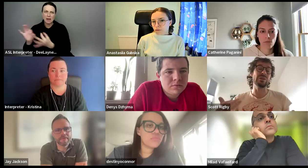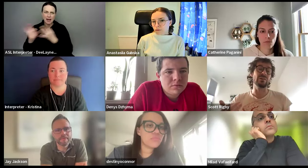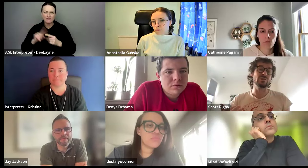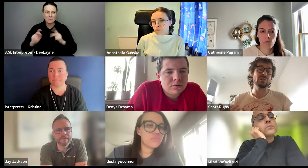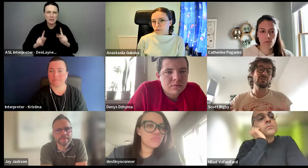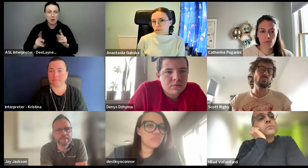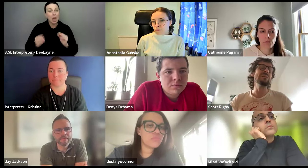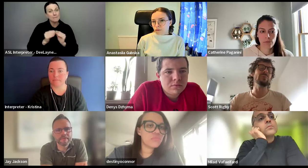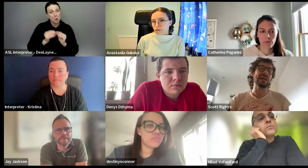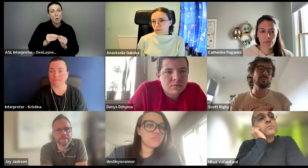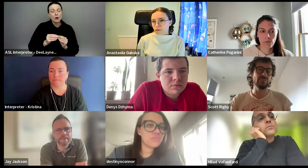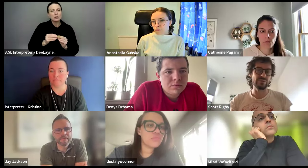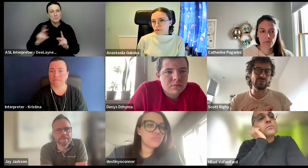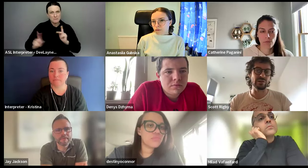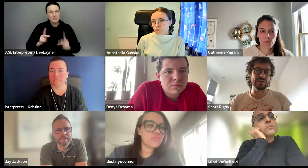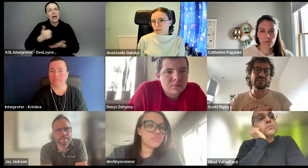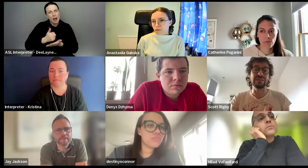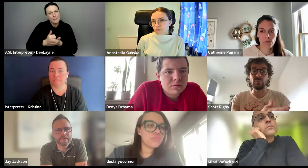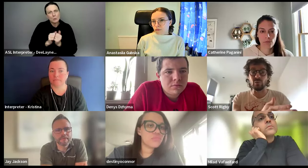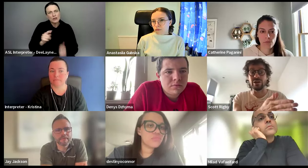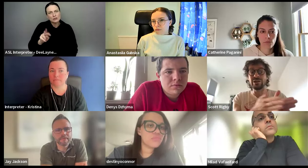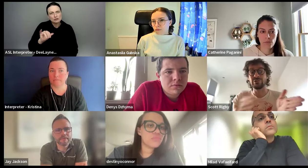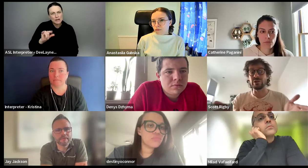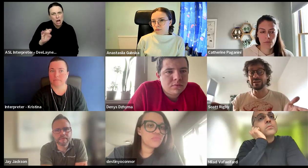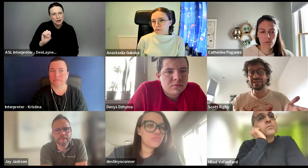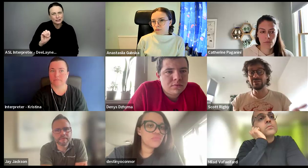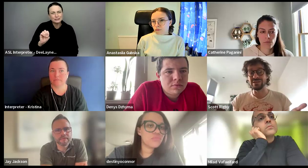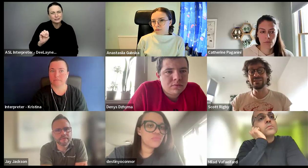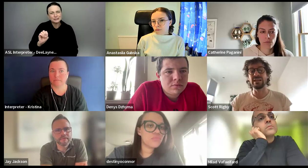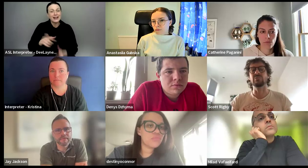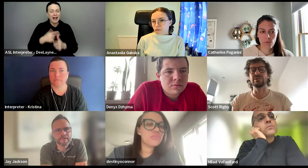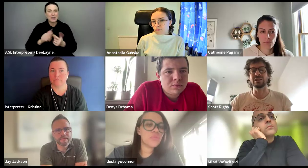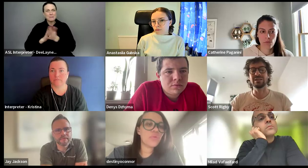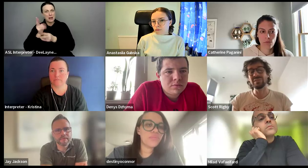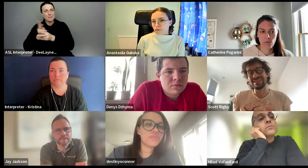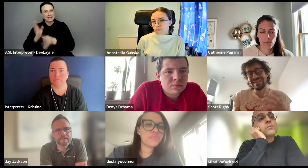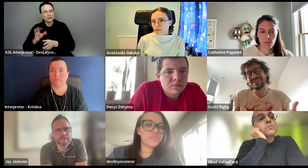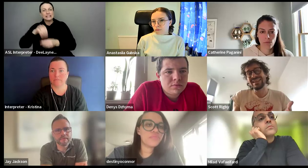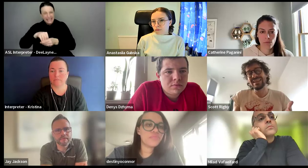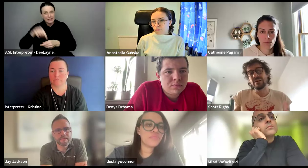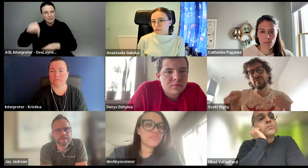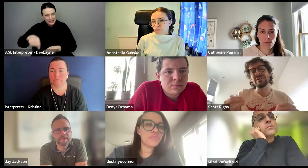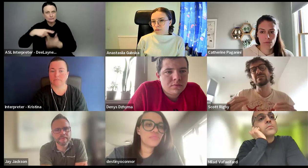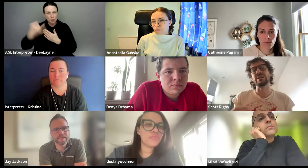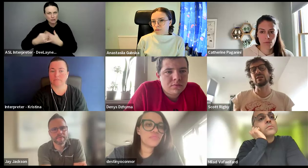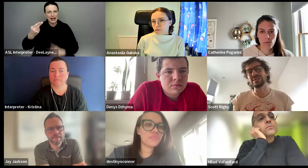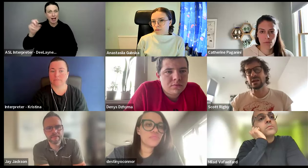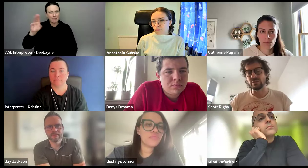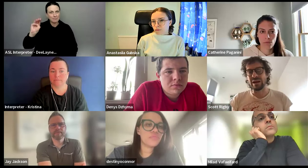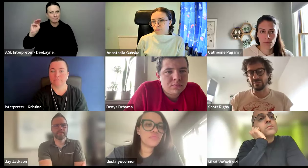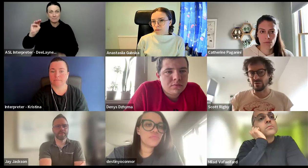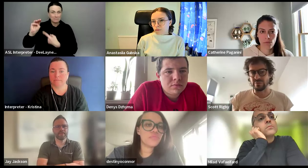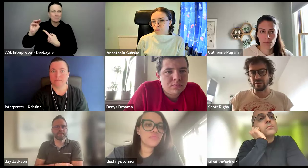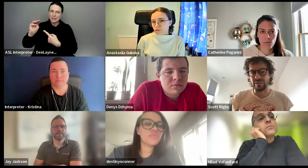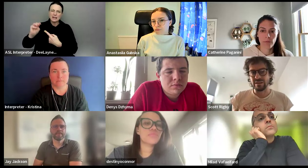get more people helping with triage and having more triage maintainers in the Helm project, because this for Helm is